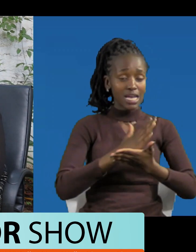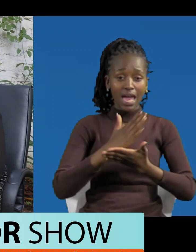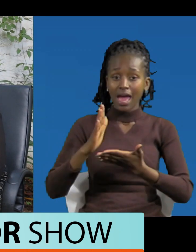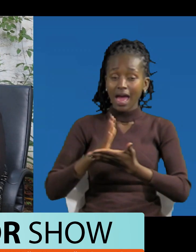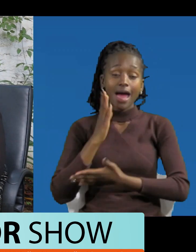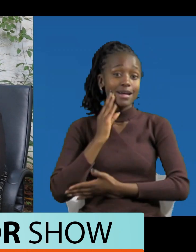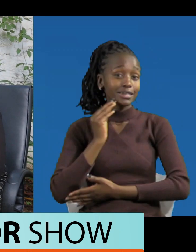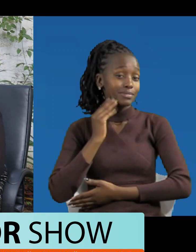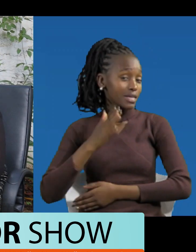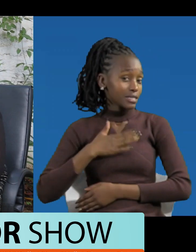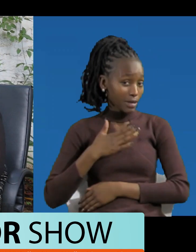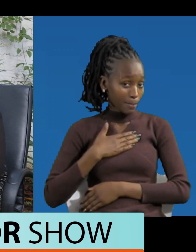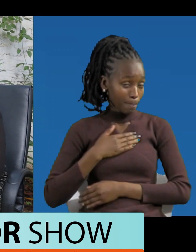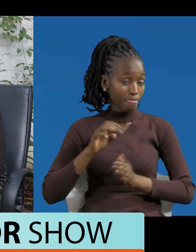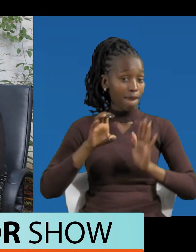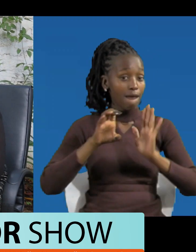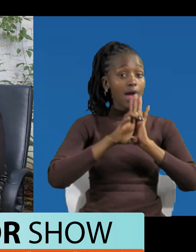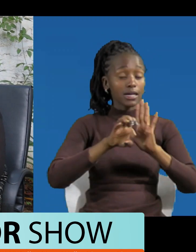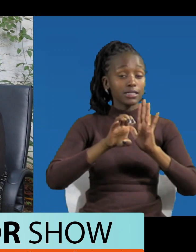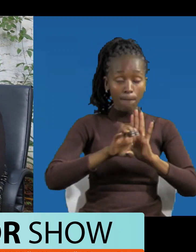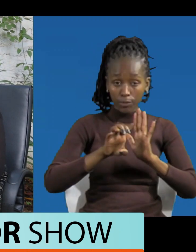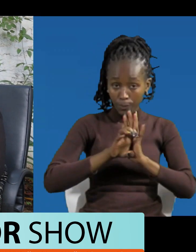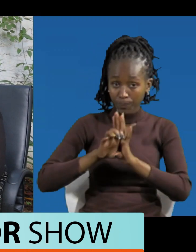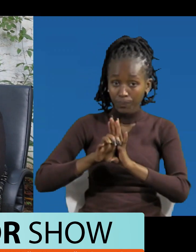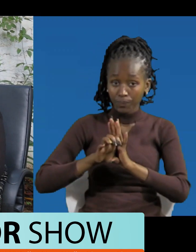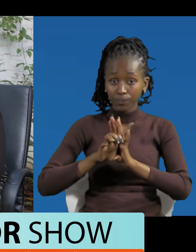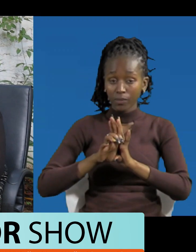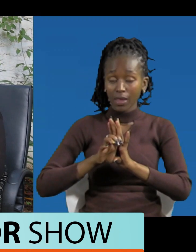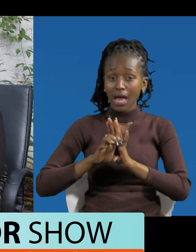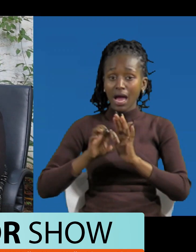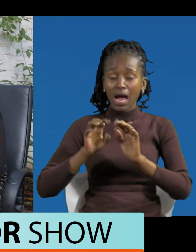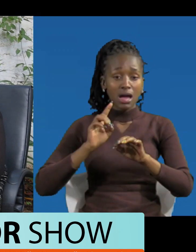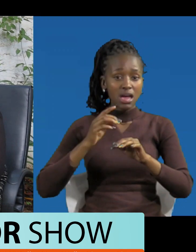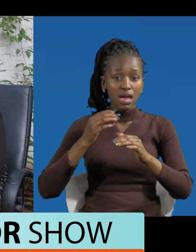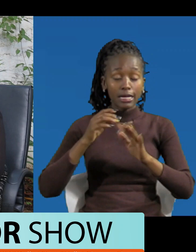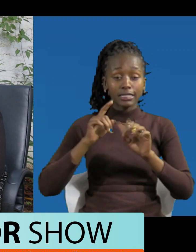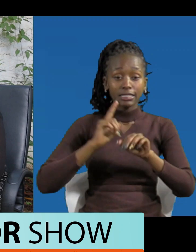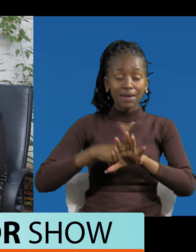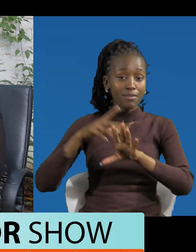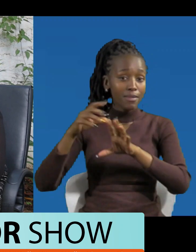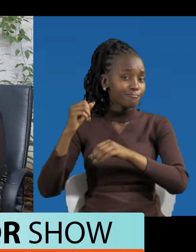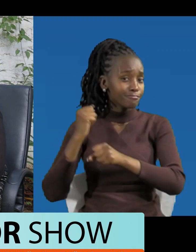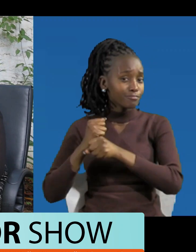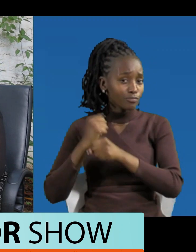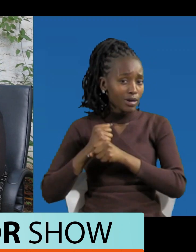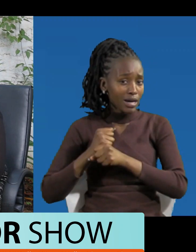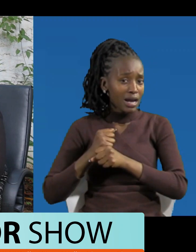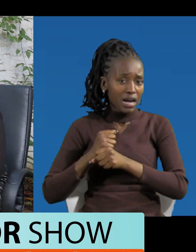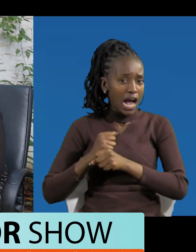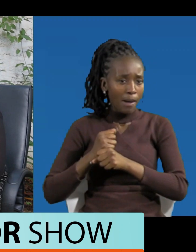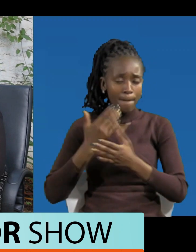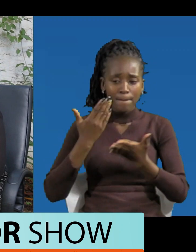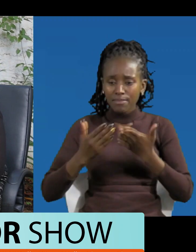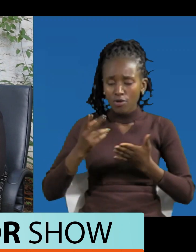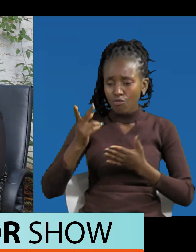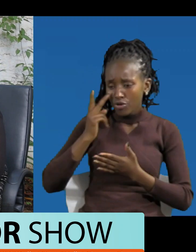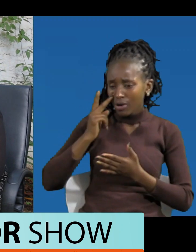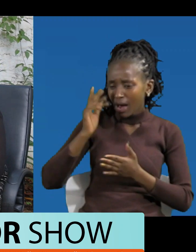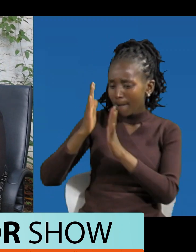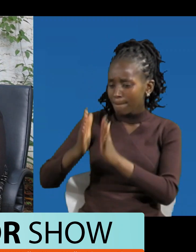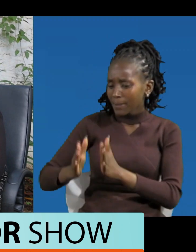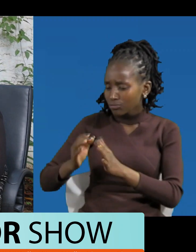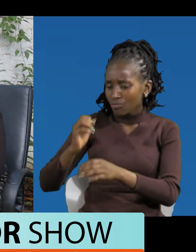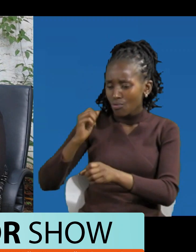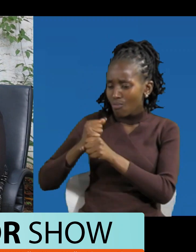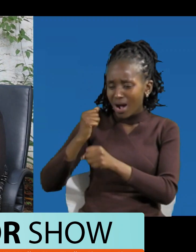have. For example, most of the everything that one does, there is some things that you don't do correctly. But when I'm teaching